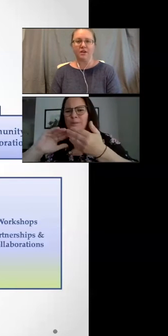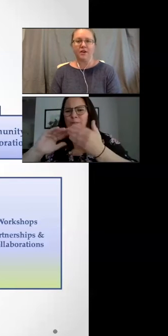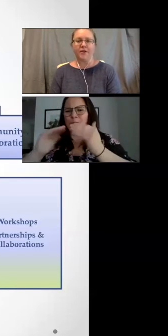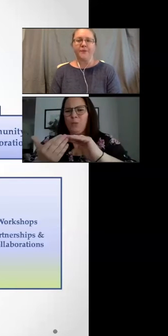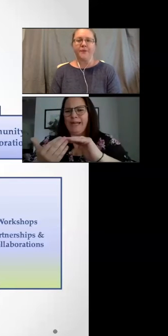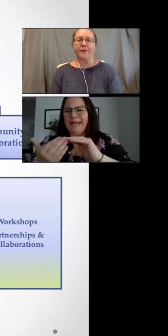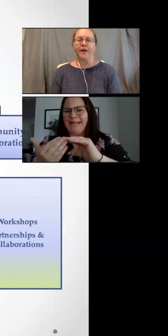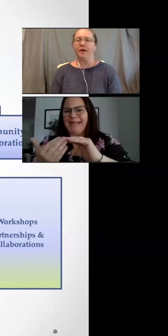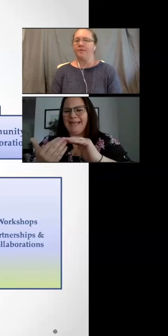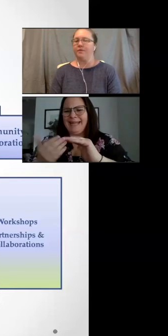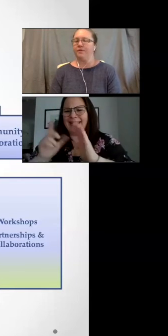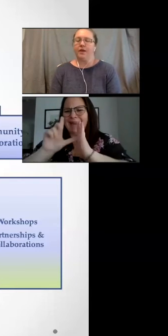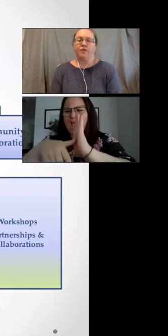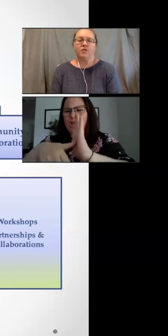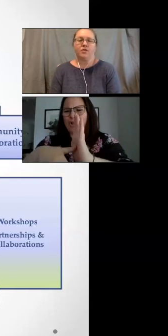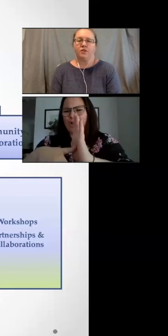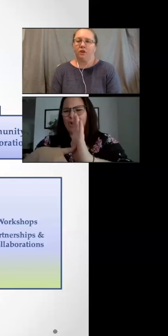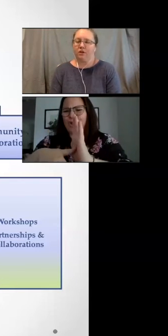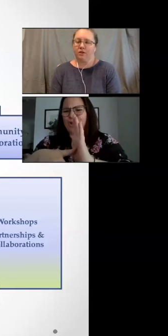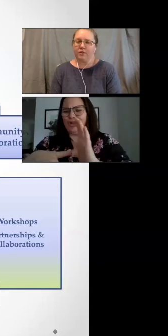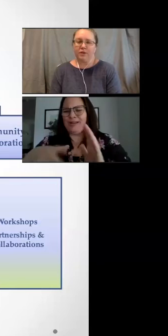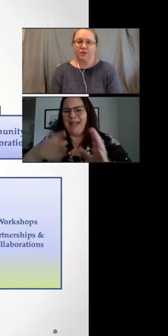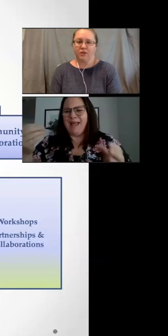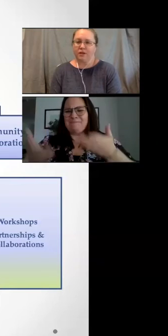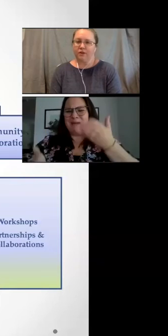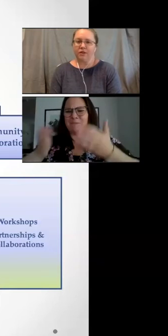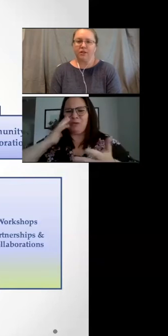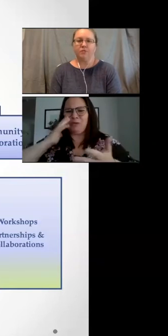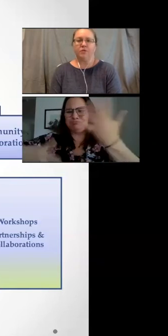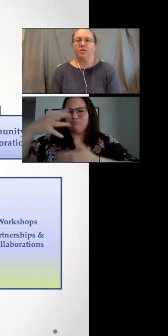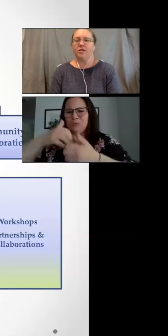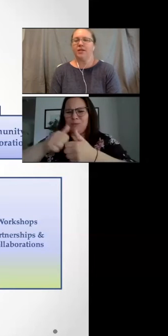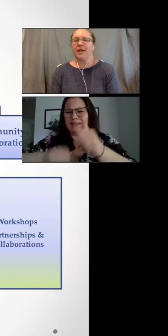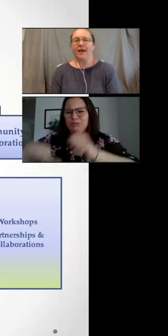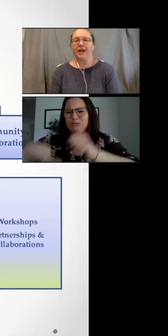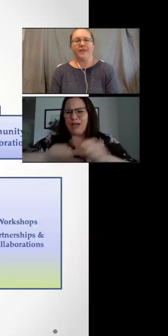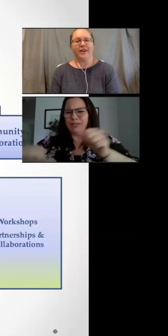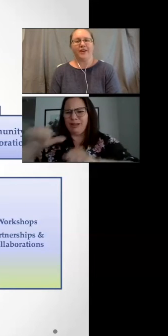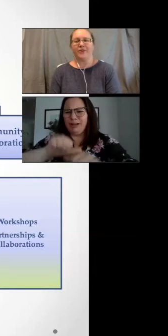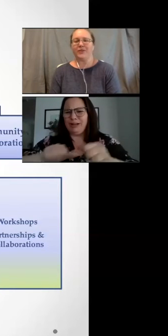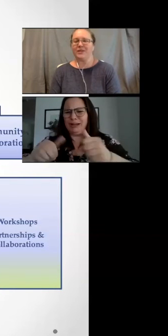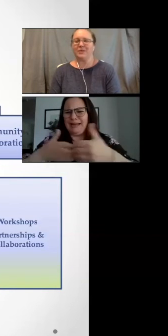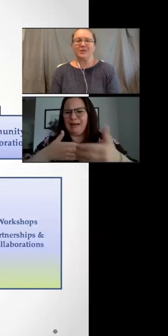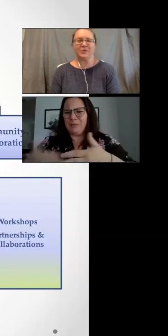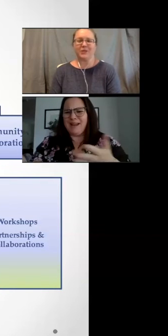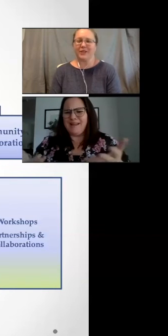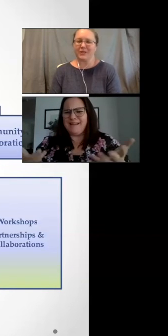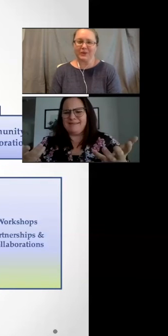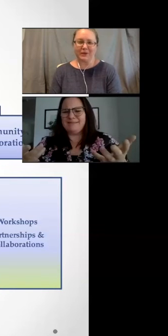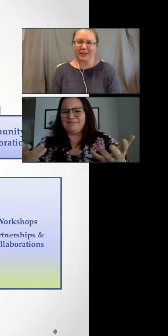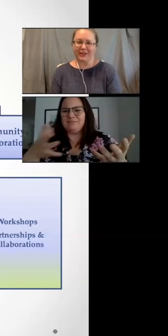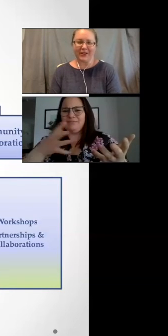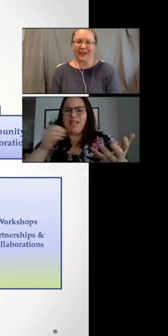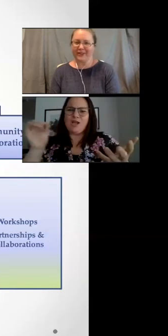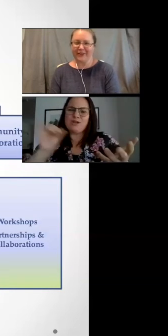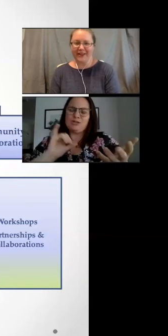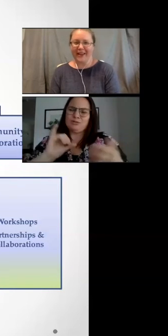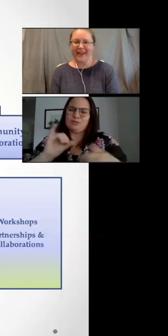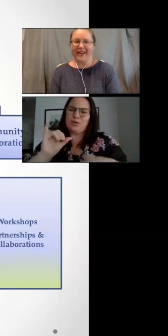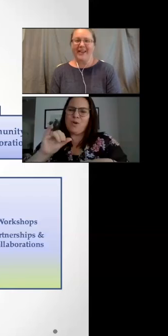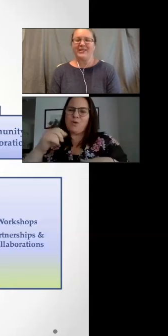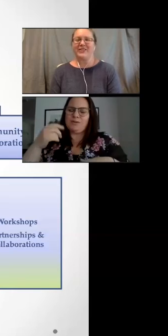together. Eventually, they're all going to be adults out in the community, and they are going to be socializing with one another